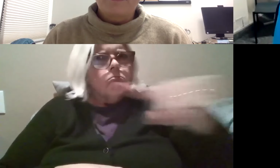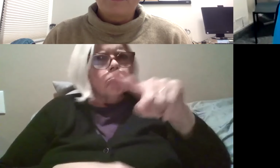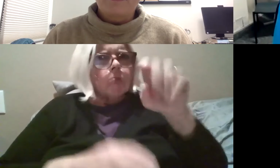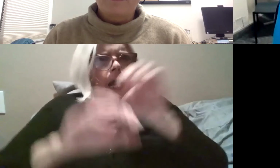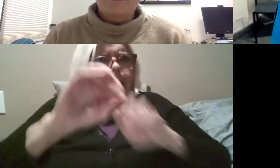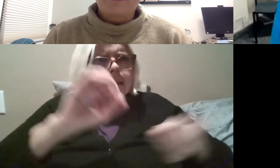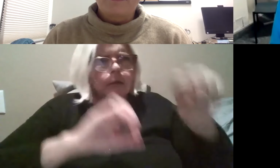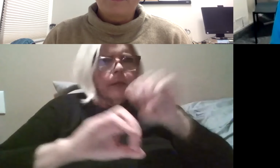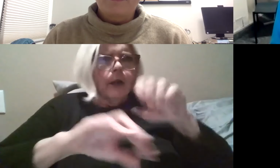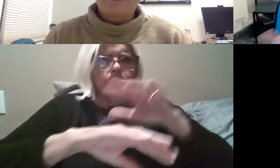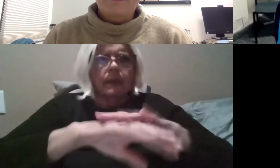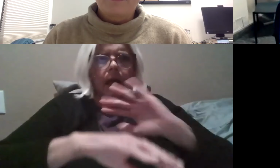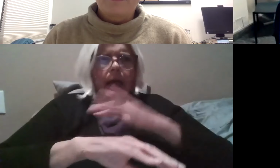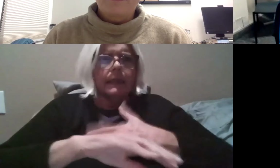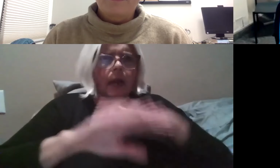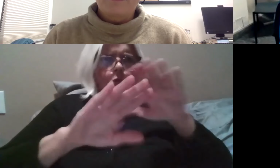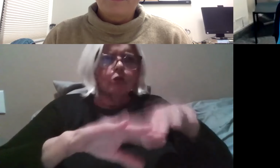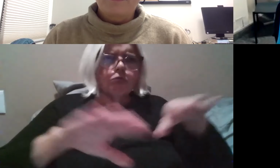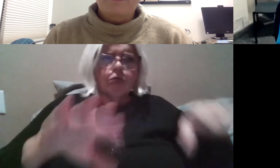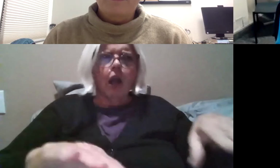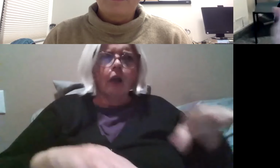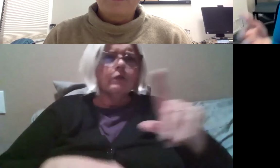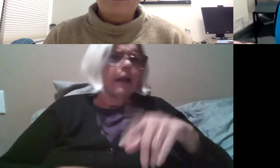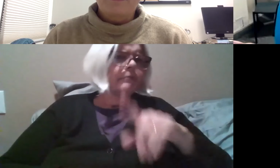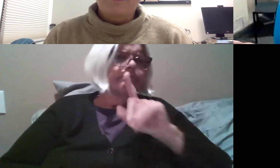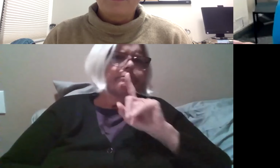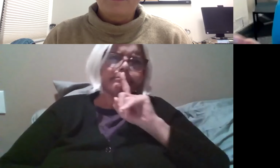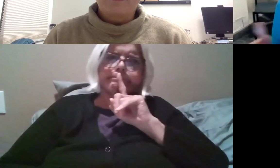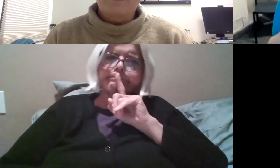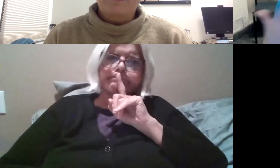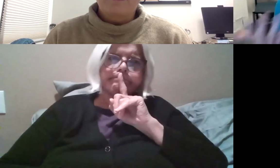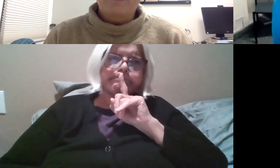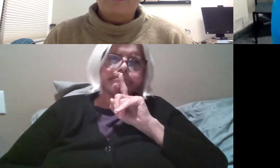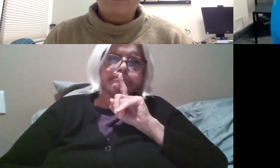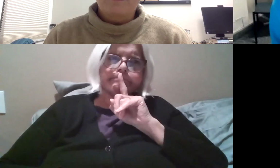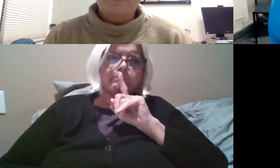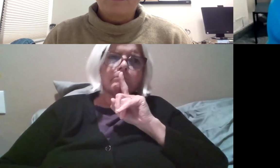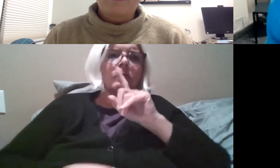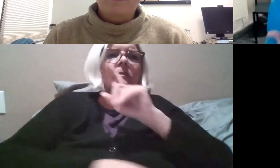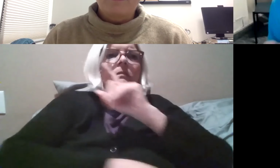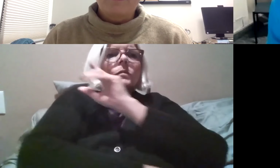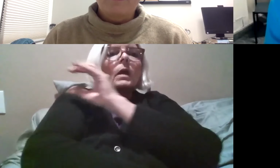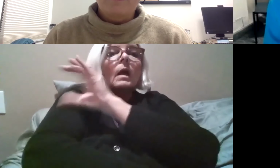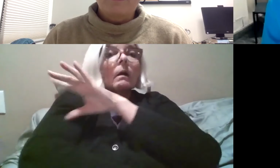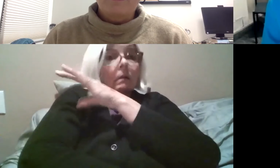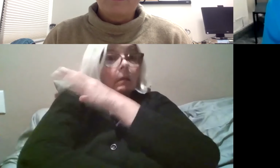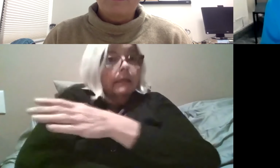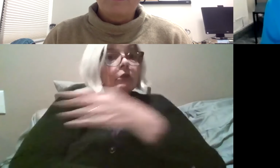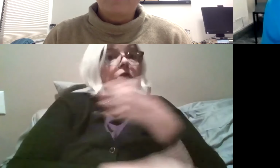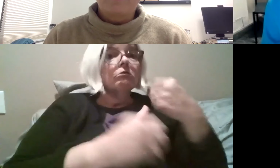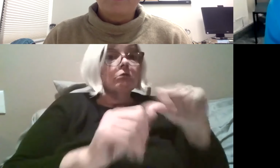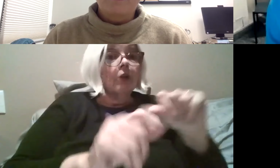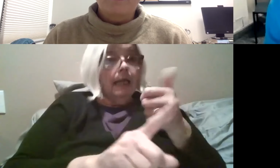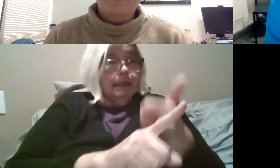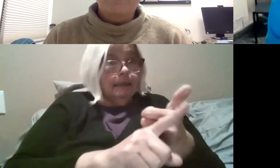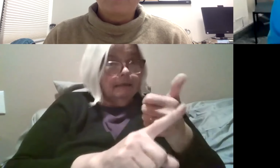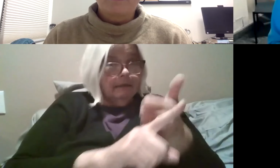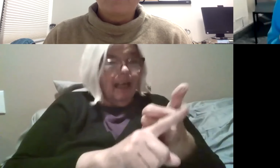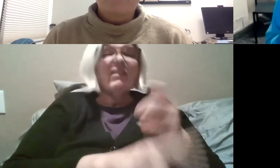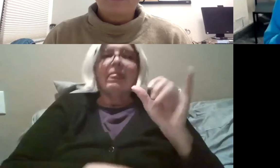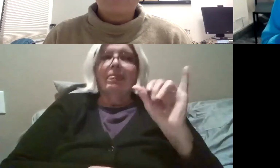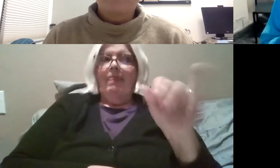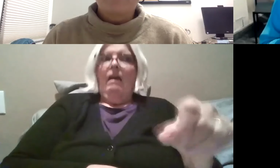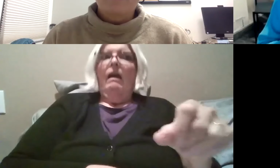be really clear about what an experiment is and isn't. So the clinical trial is an experiment, and the people who participated in the clinical